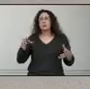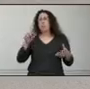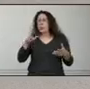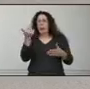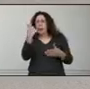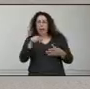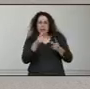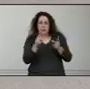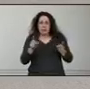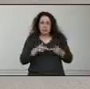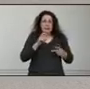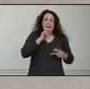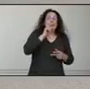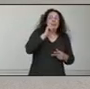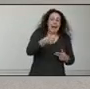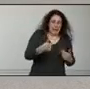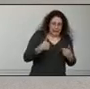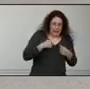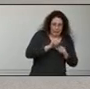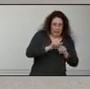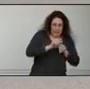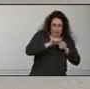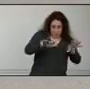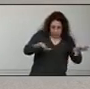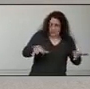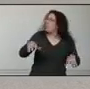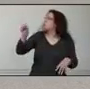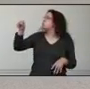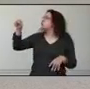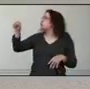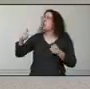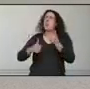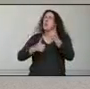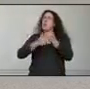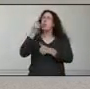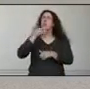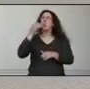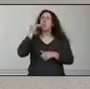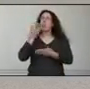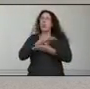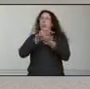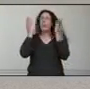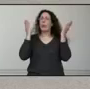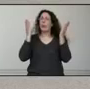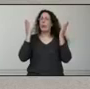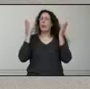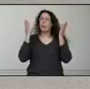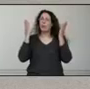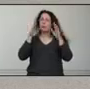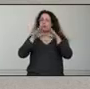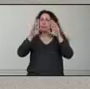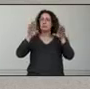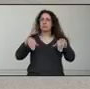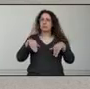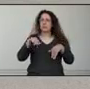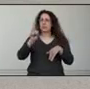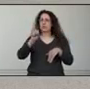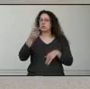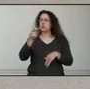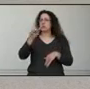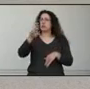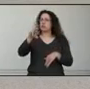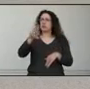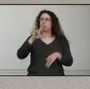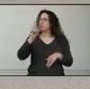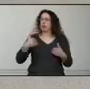shelter where there have not been outbreaks? Yeah, most of the shelters have not had outbreaks, actually. Like I mentioned earlier, this is the first